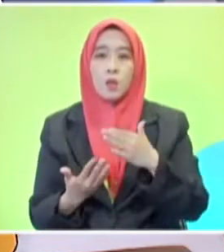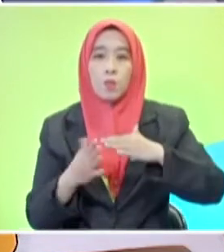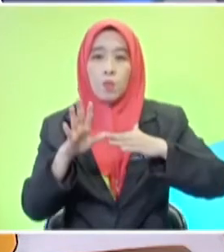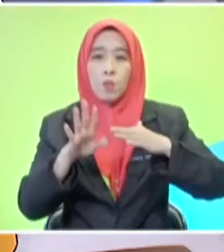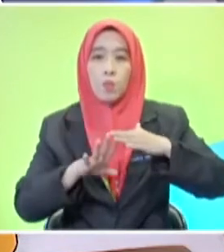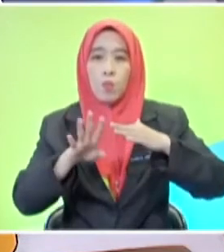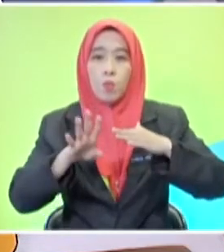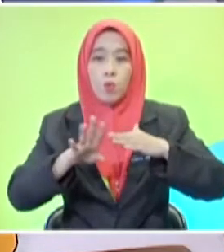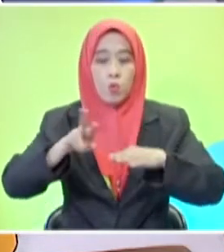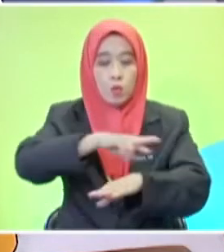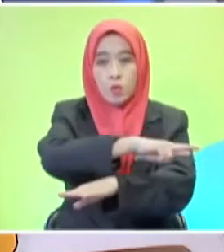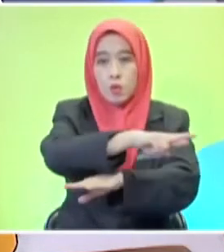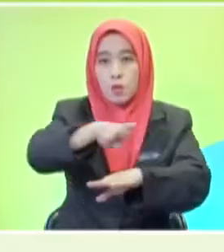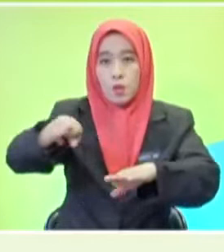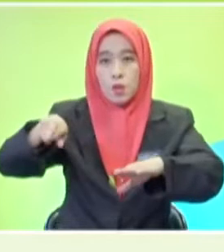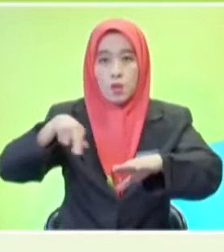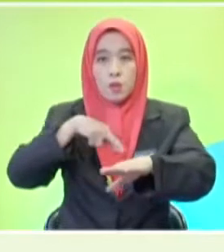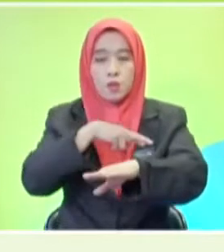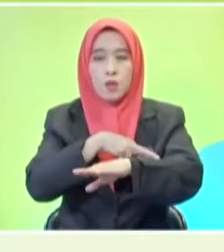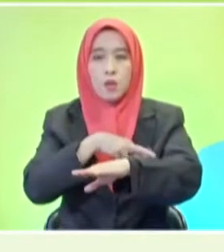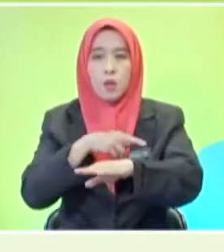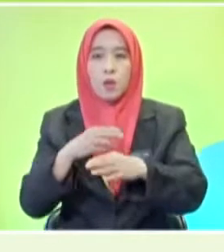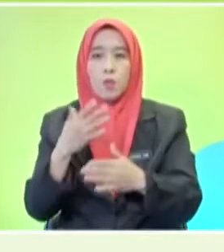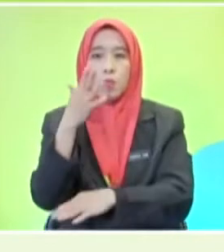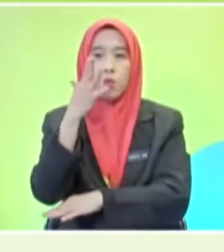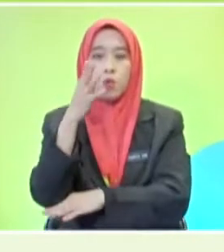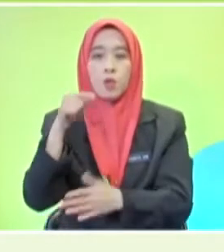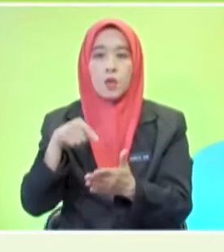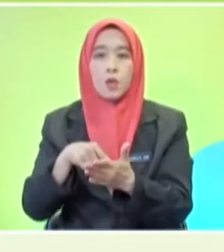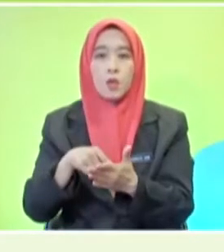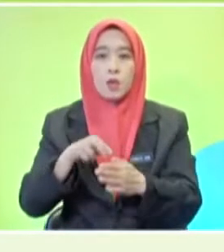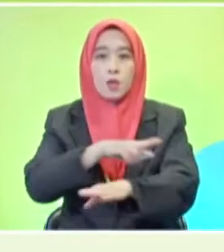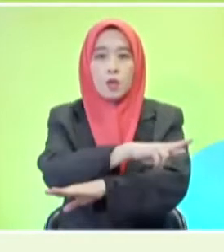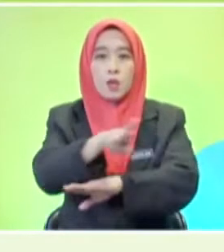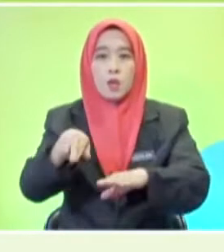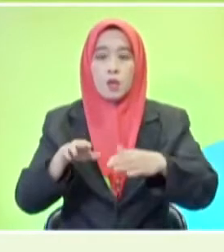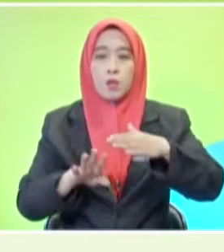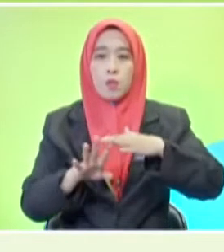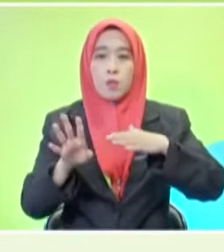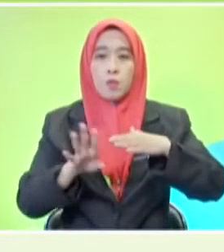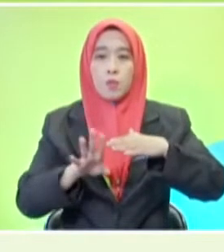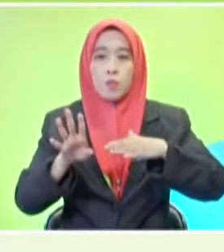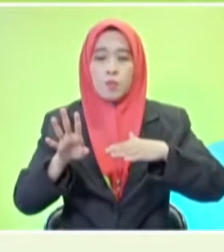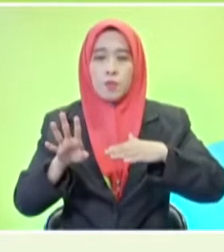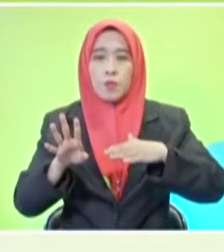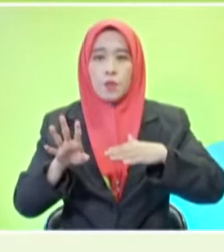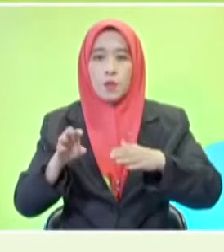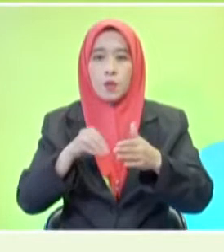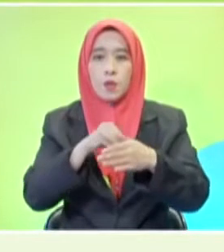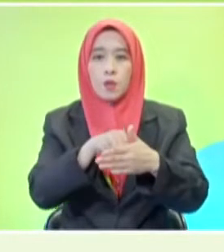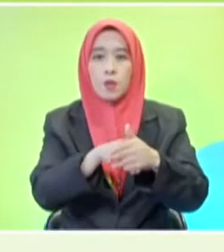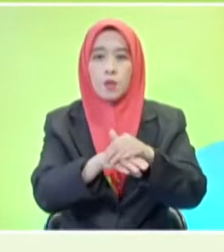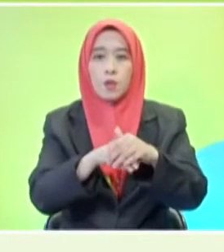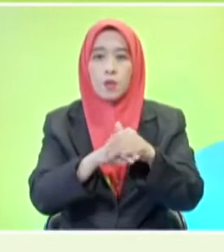as you can see from the picture, this tree is actually surrounded by a lot of grass, right? Yes. So it will absorb this, the